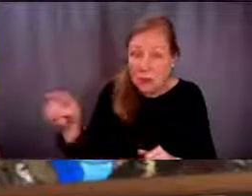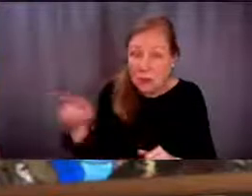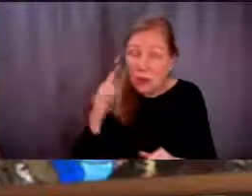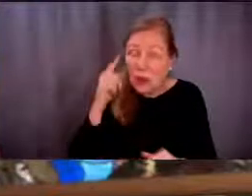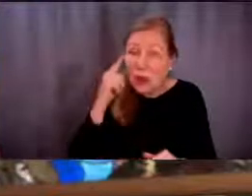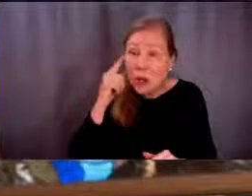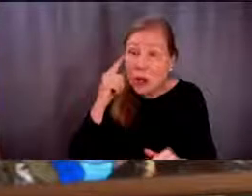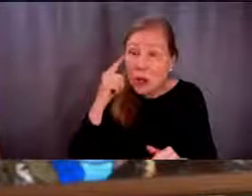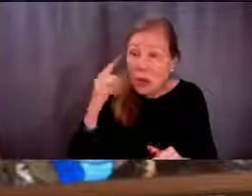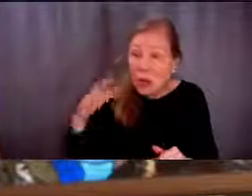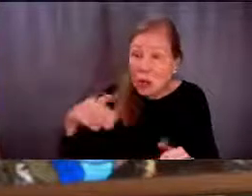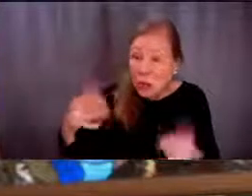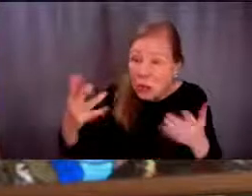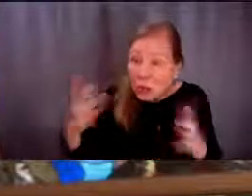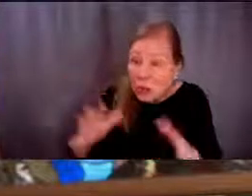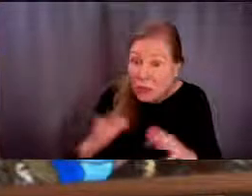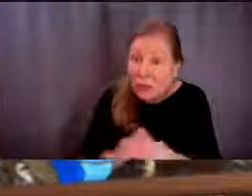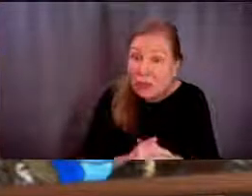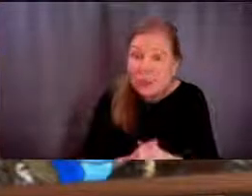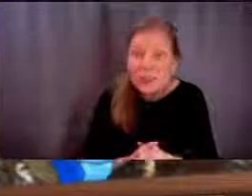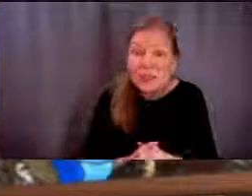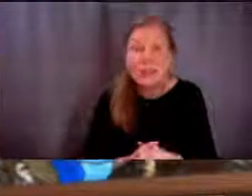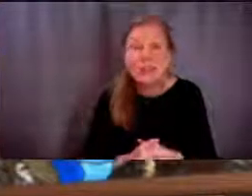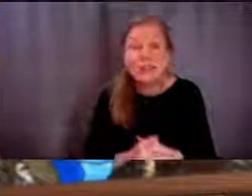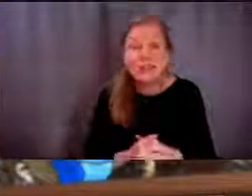Have you not